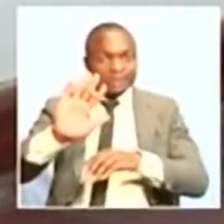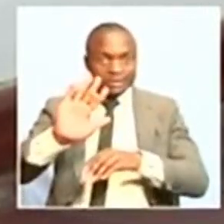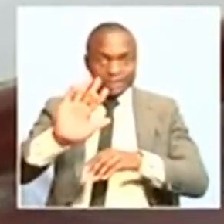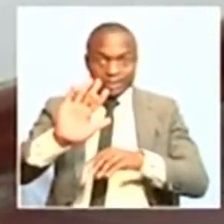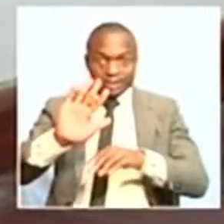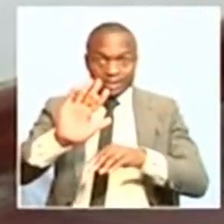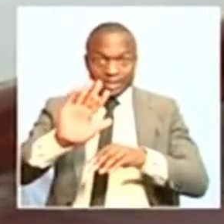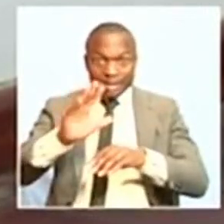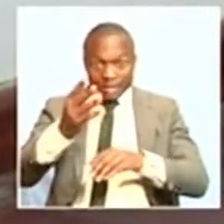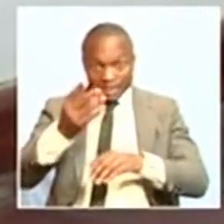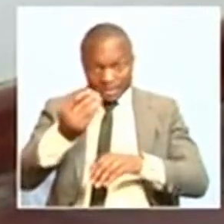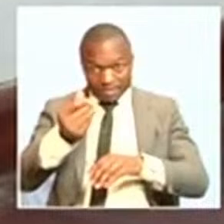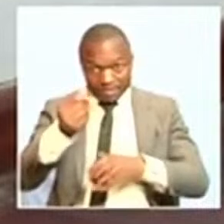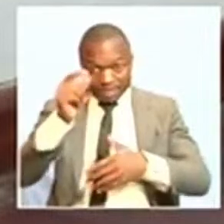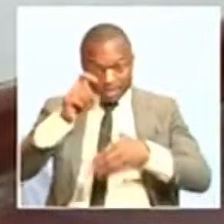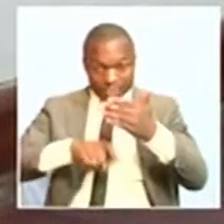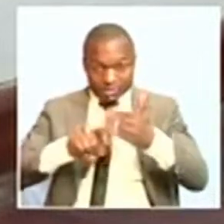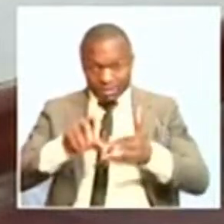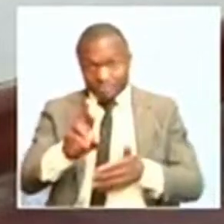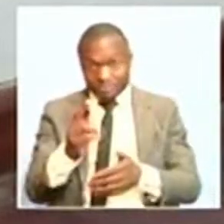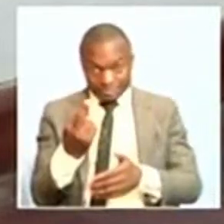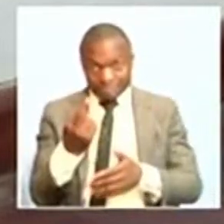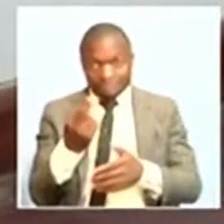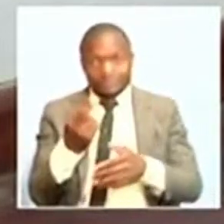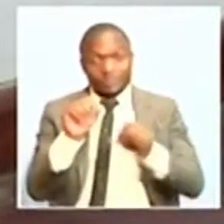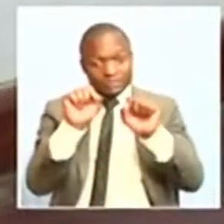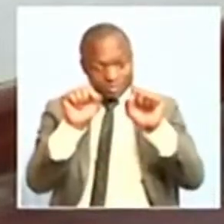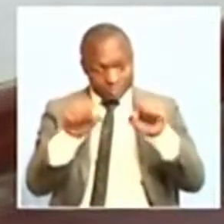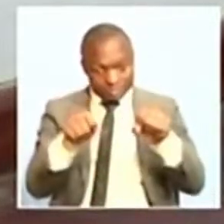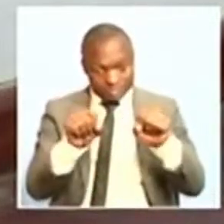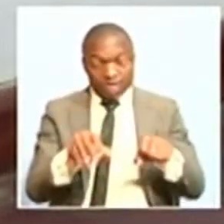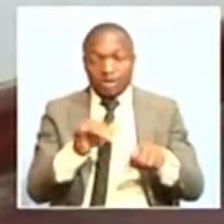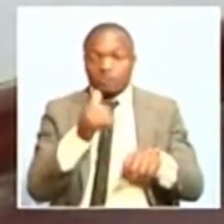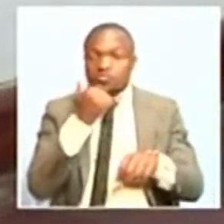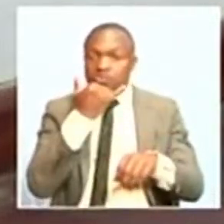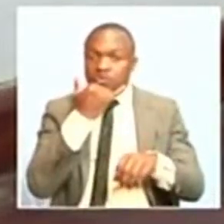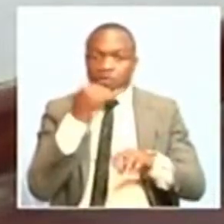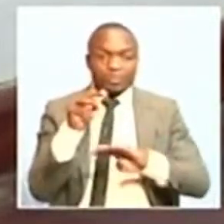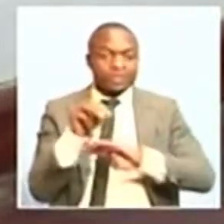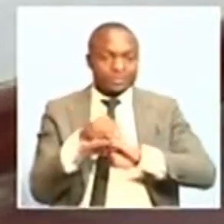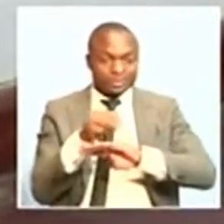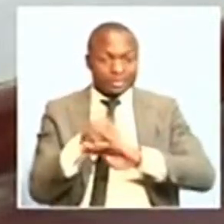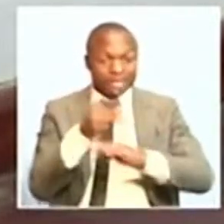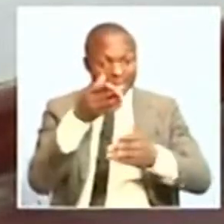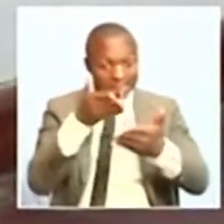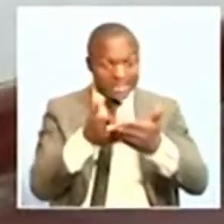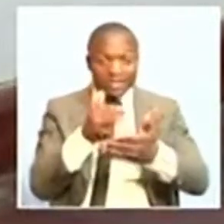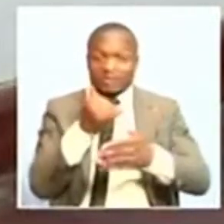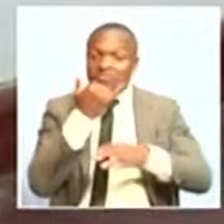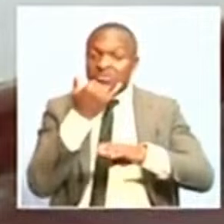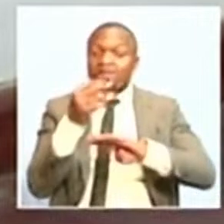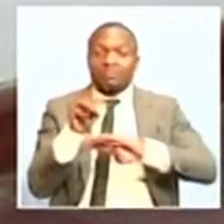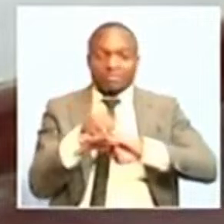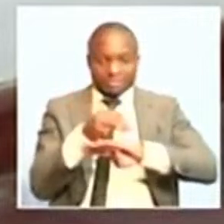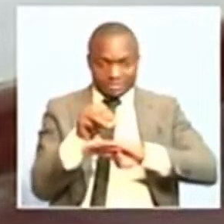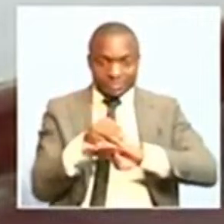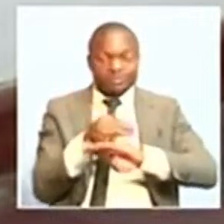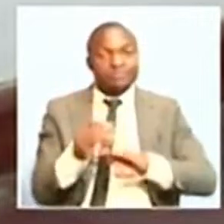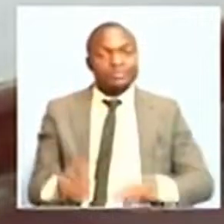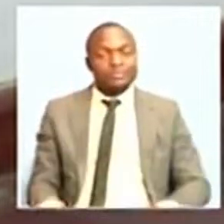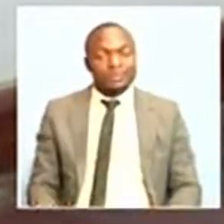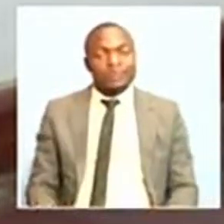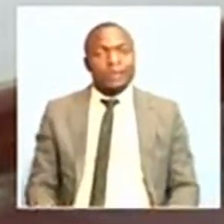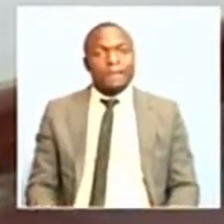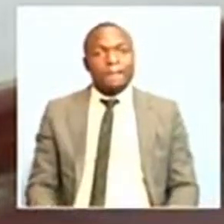income returns, it's possible that there could be miscalculations, and these miscalculations could be